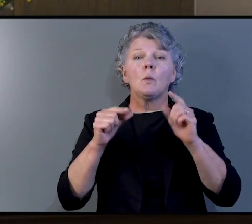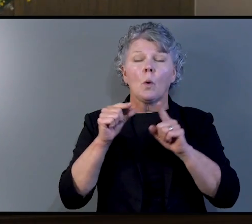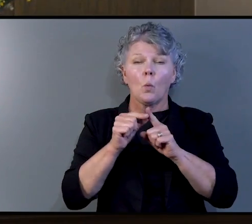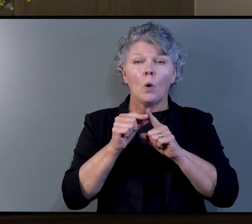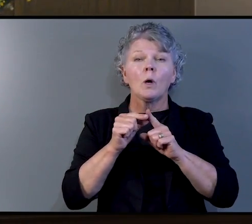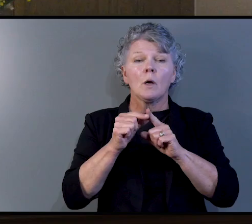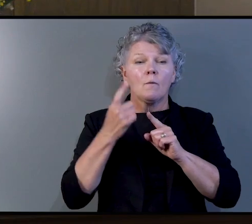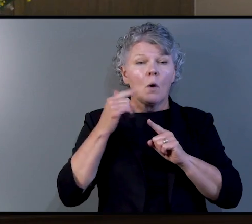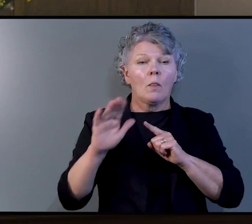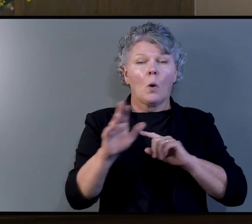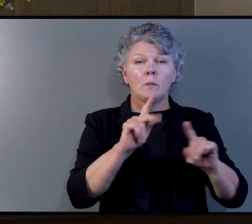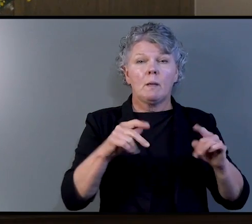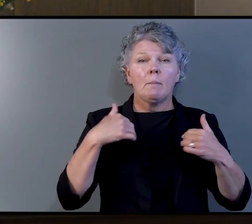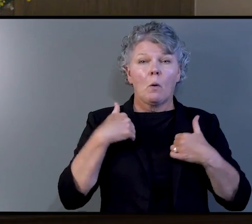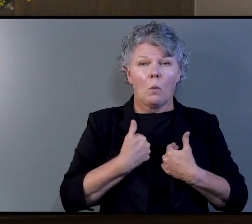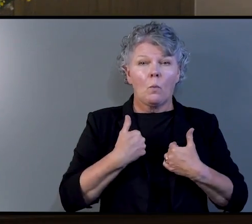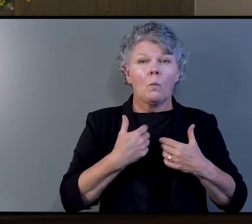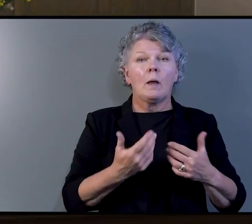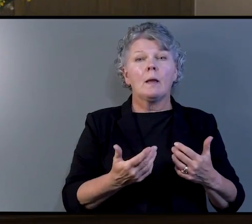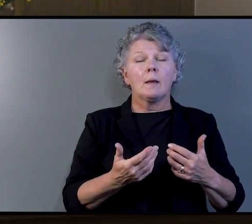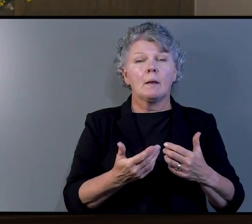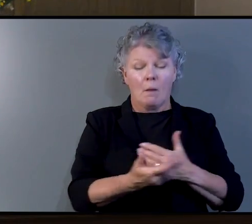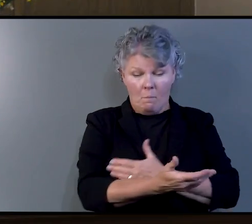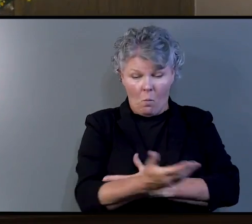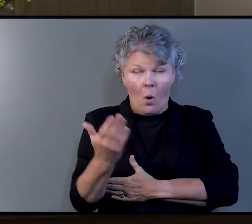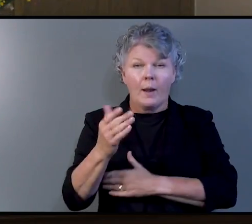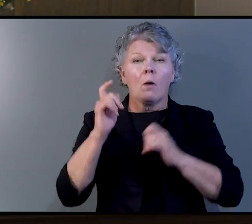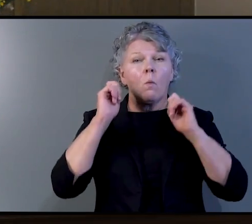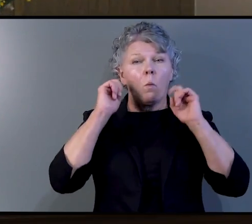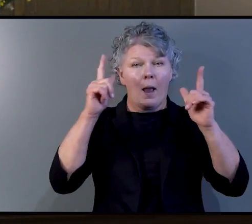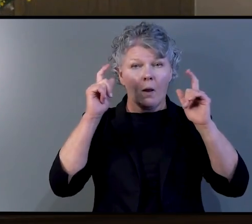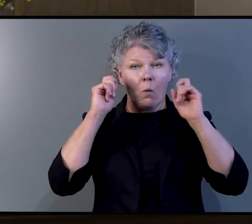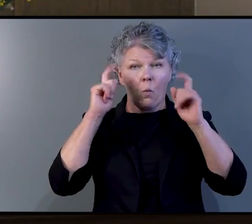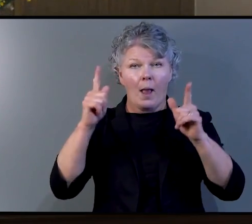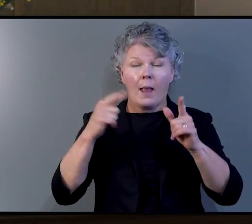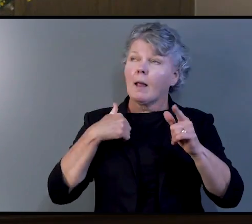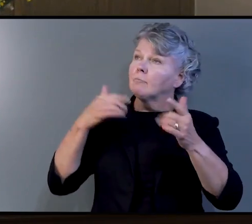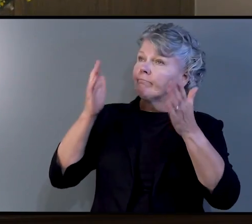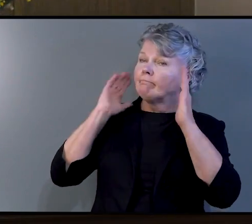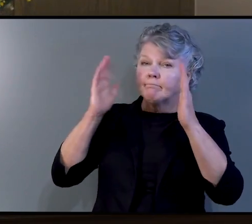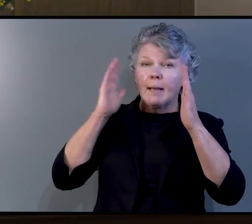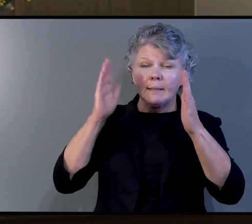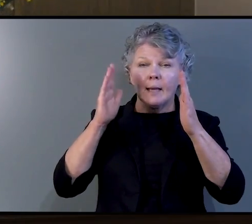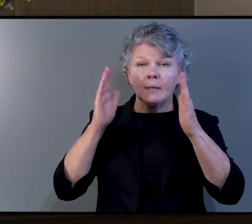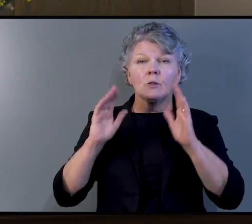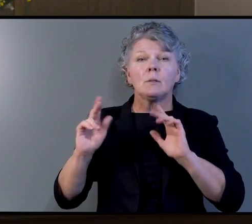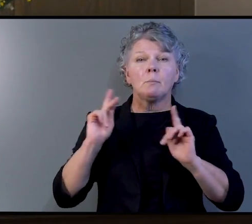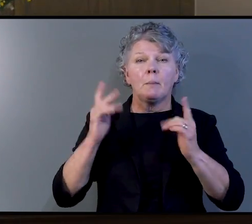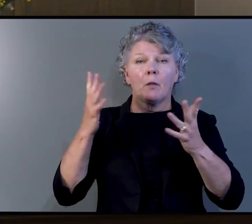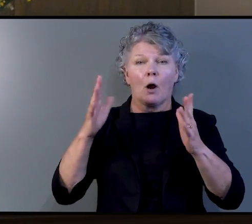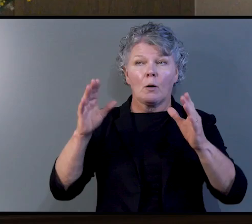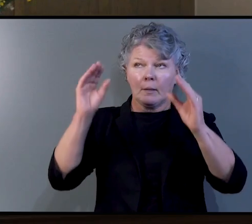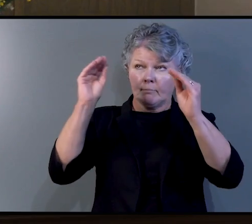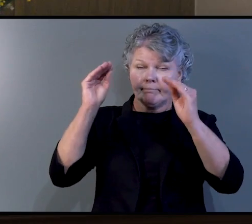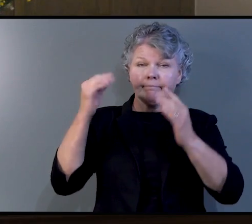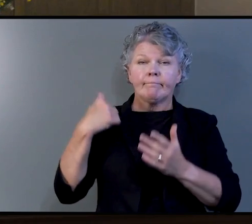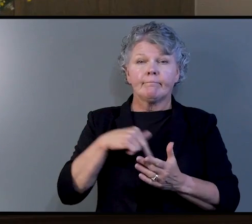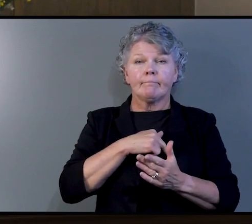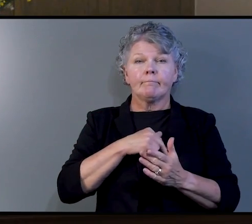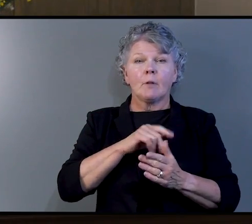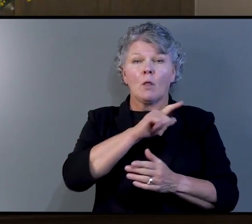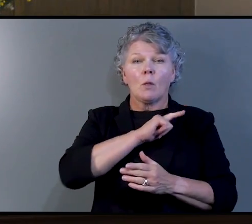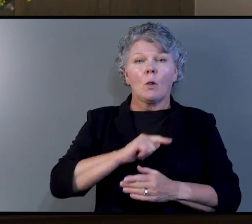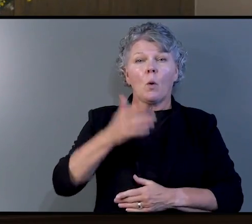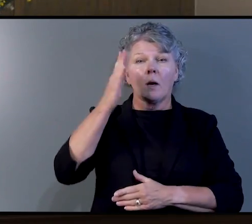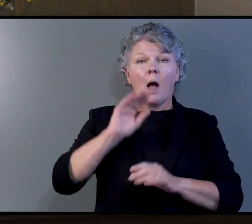is weary. Morning by morning he awakens. He awakens my ear to hear as those who are taught. The Lord God has opened my